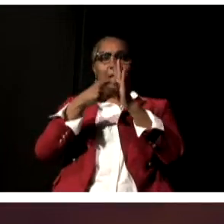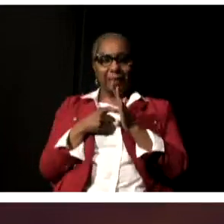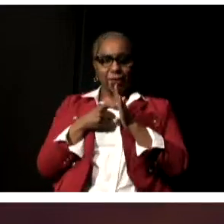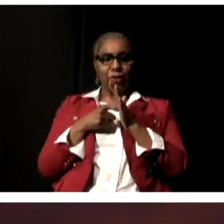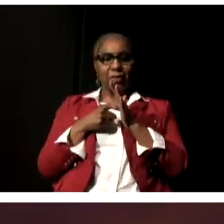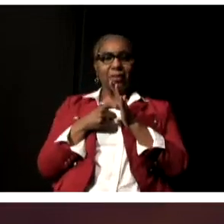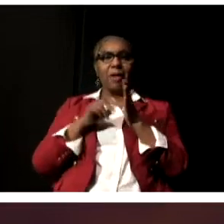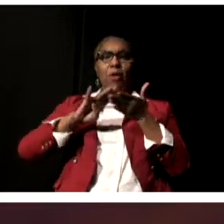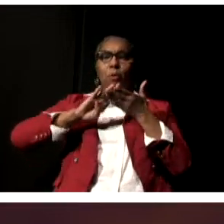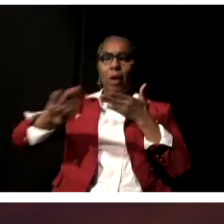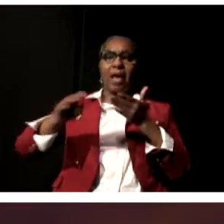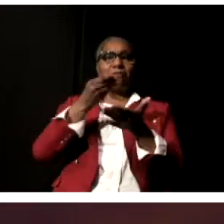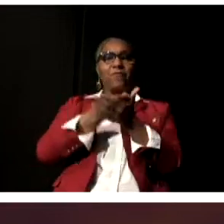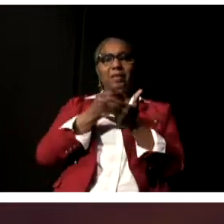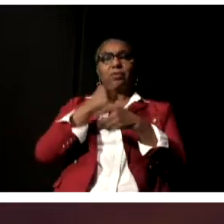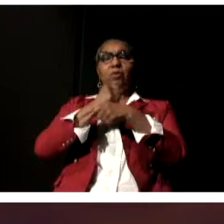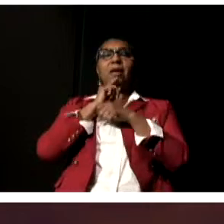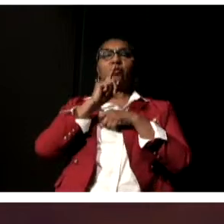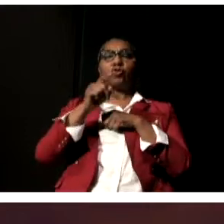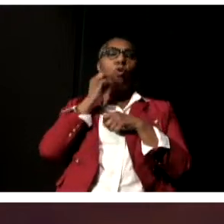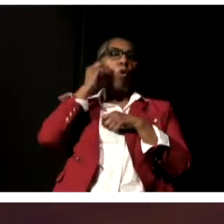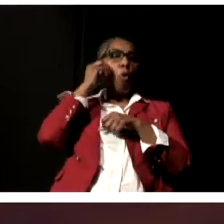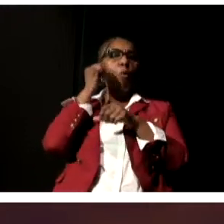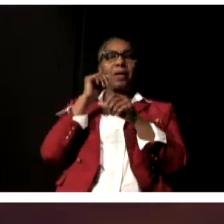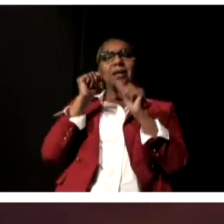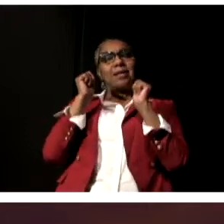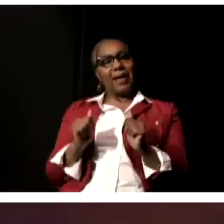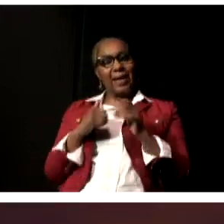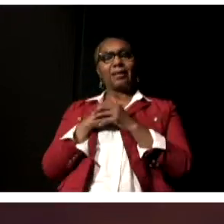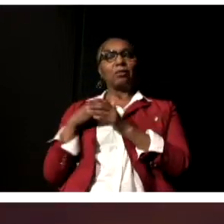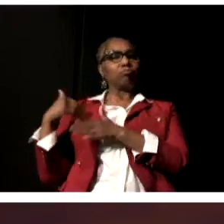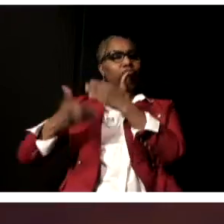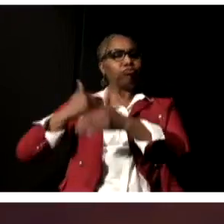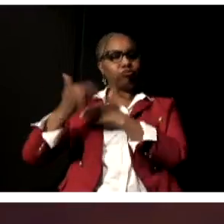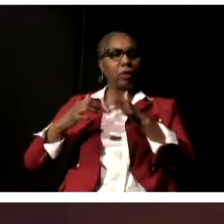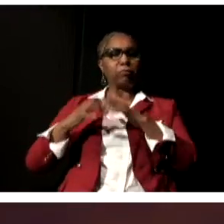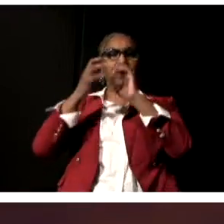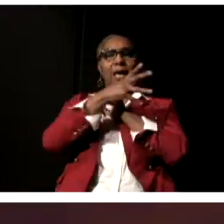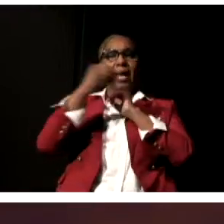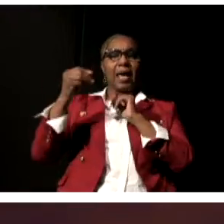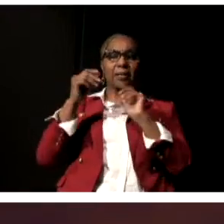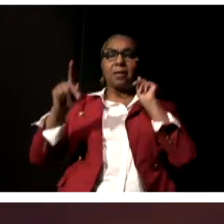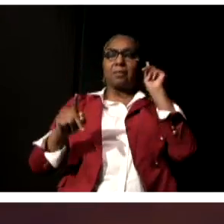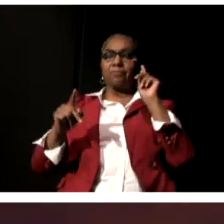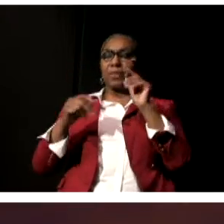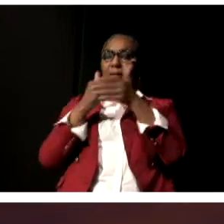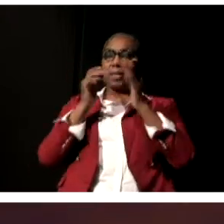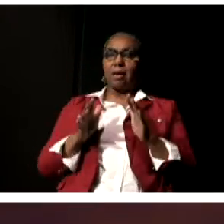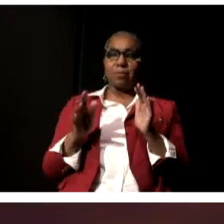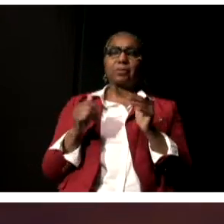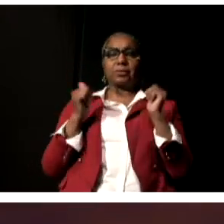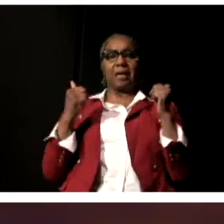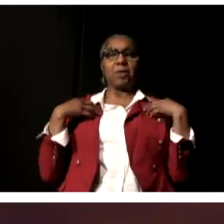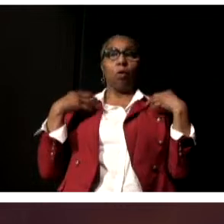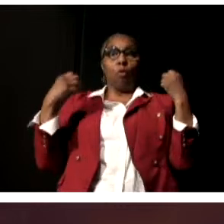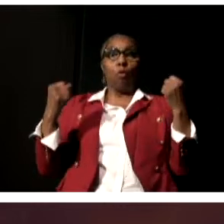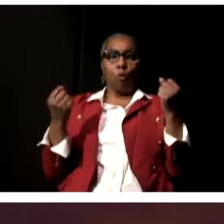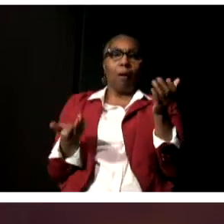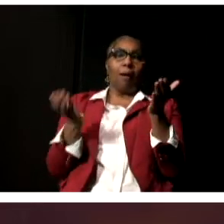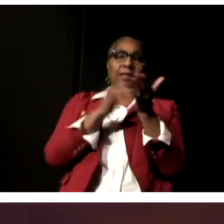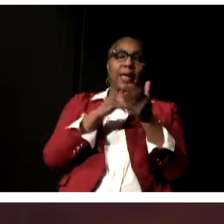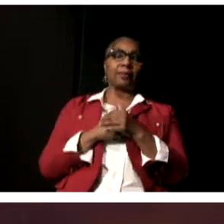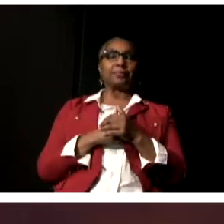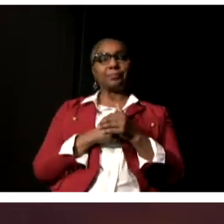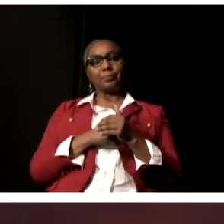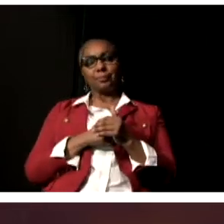fees to ensure homeowners can get back on their feet quickly and neighborhoods can be whole again.